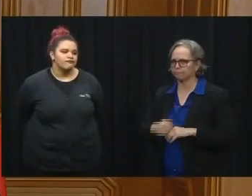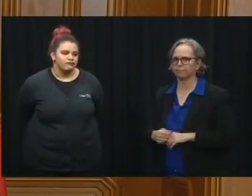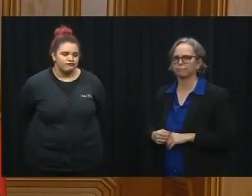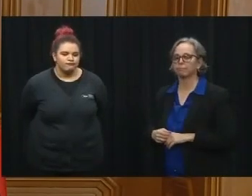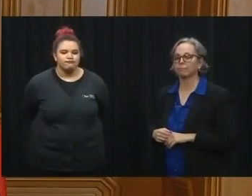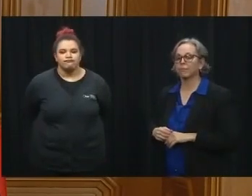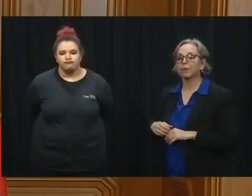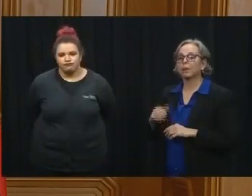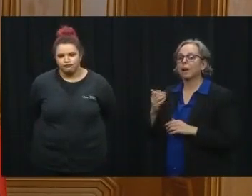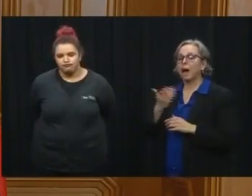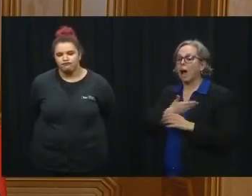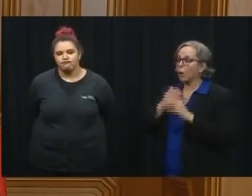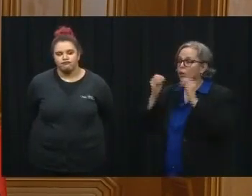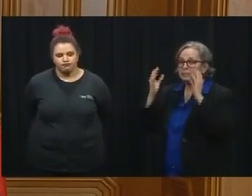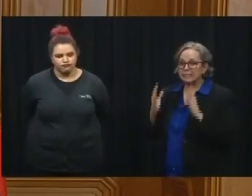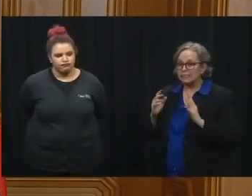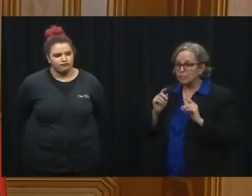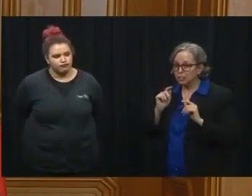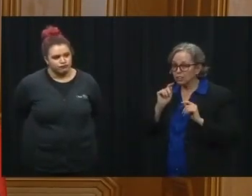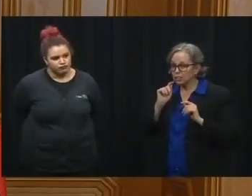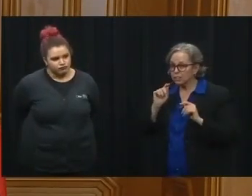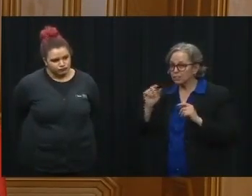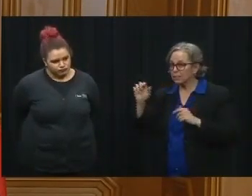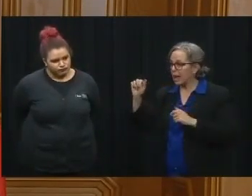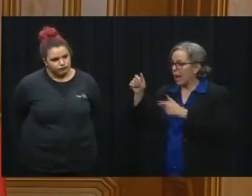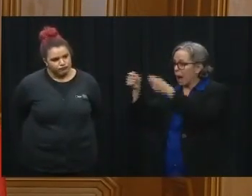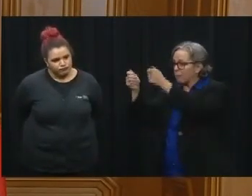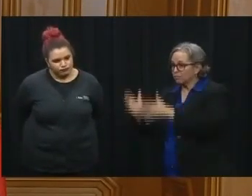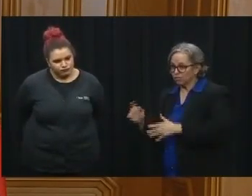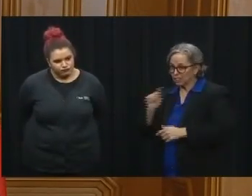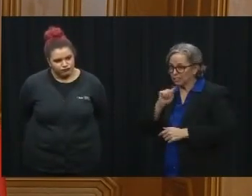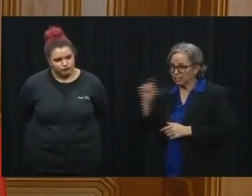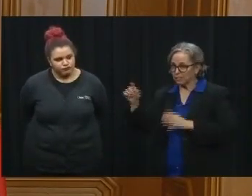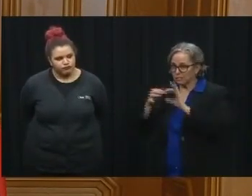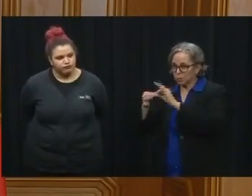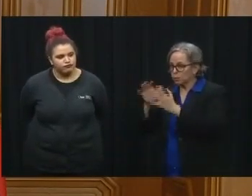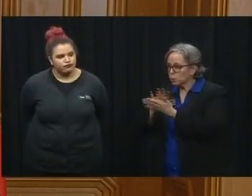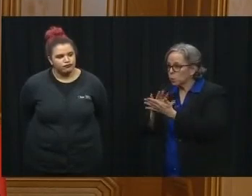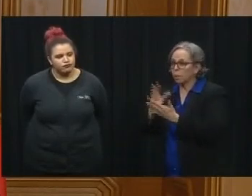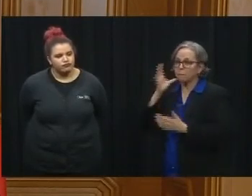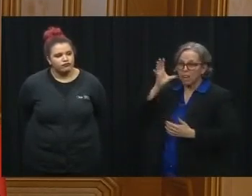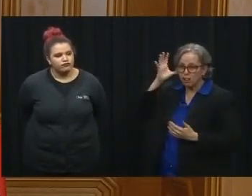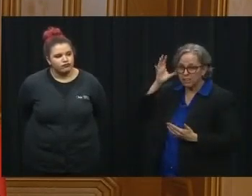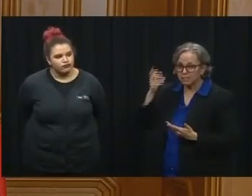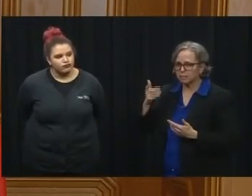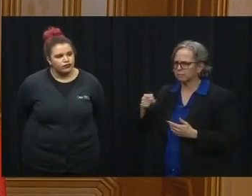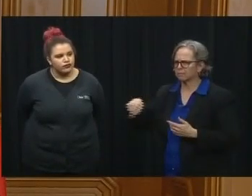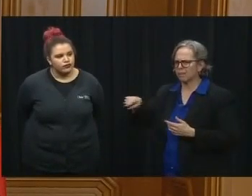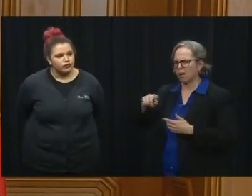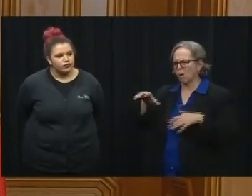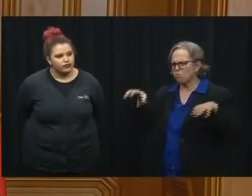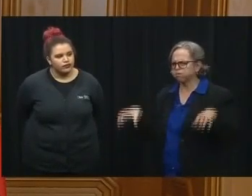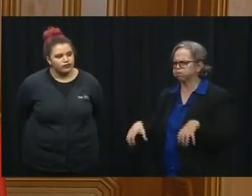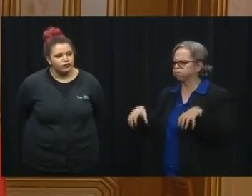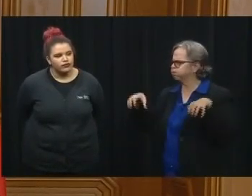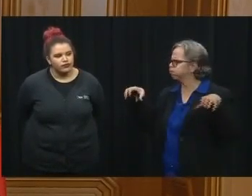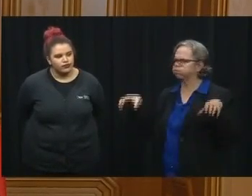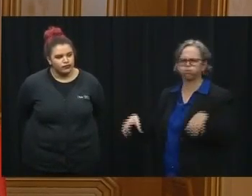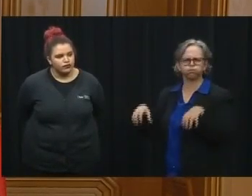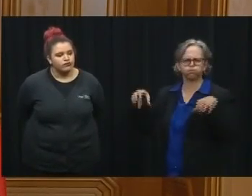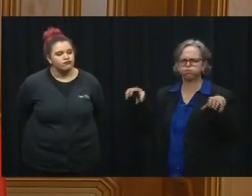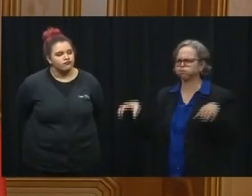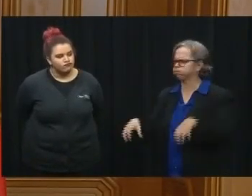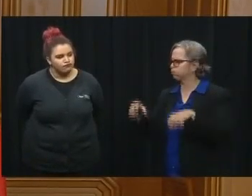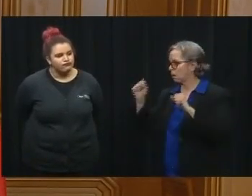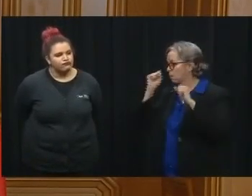teachers and our administrators, parents are doing heroic work. They're doing some amazing work in regard